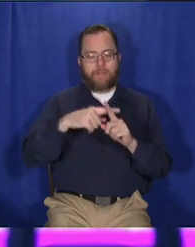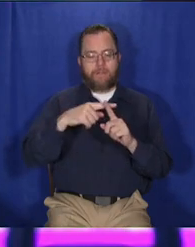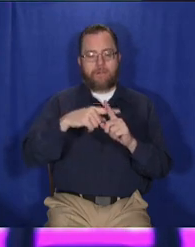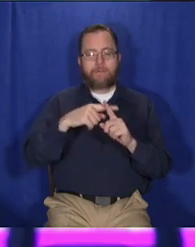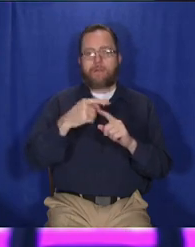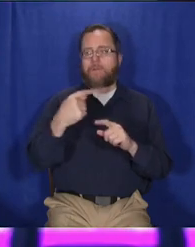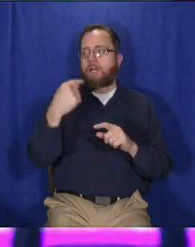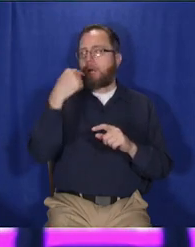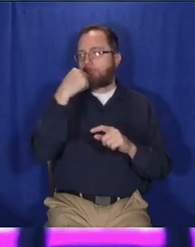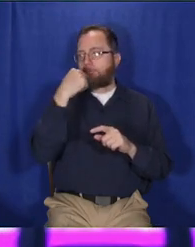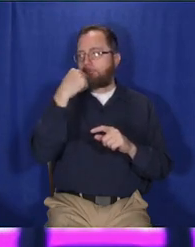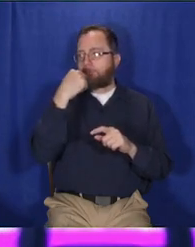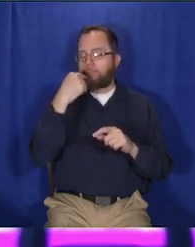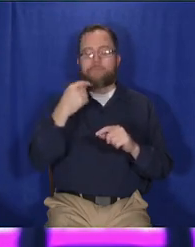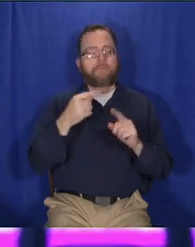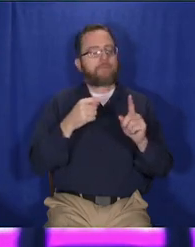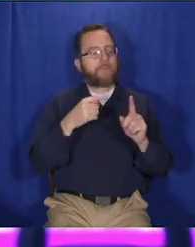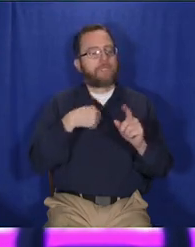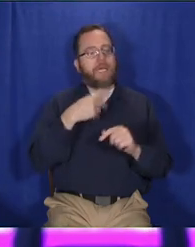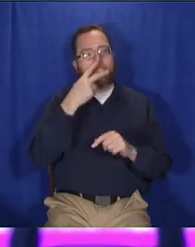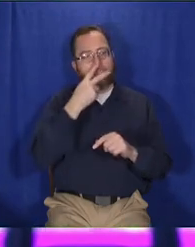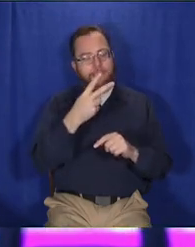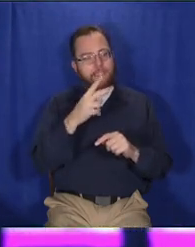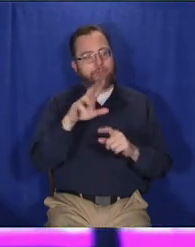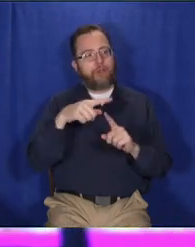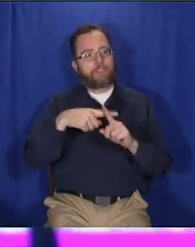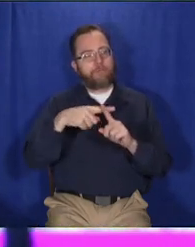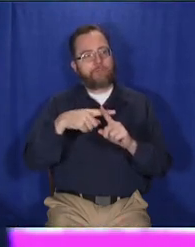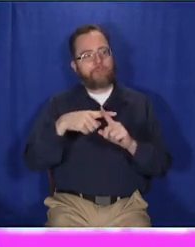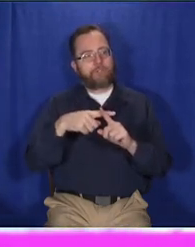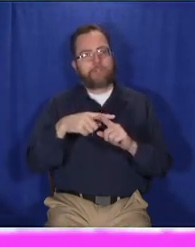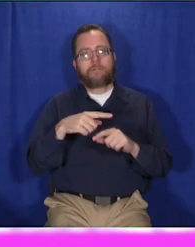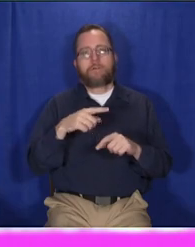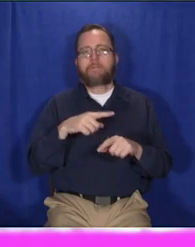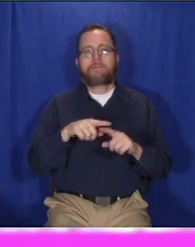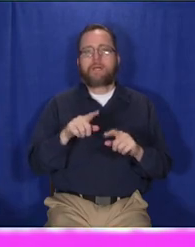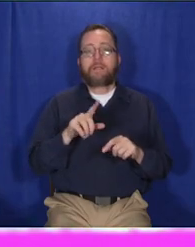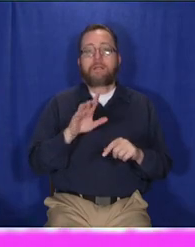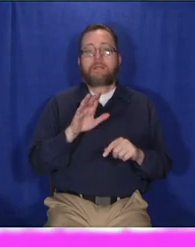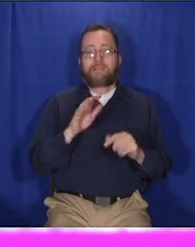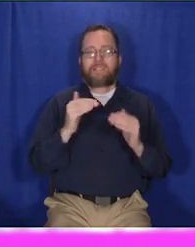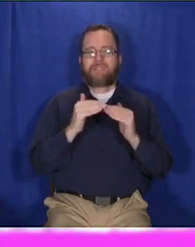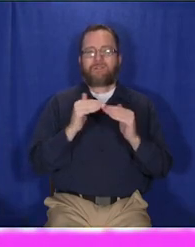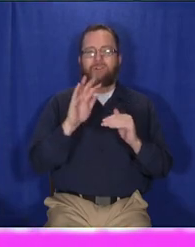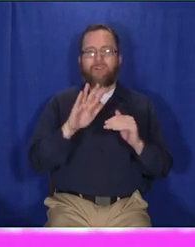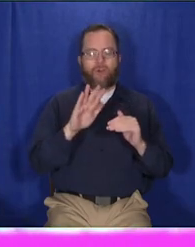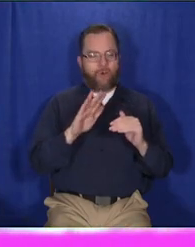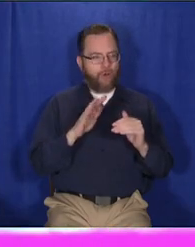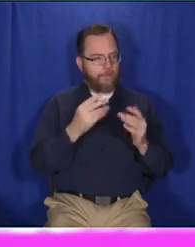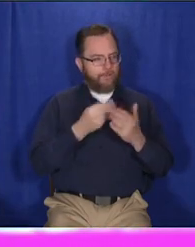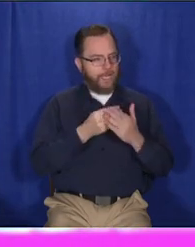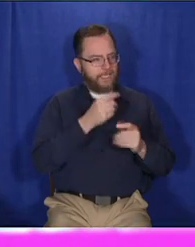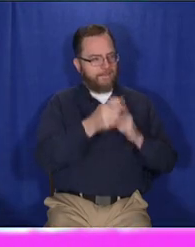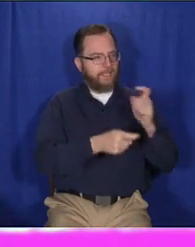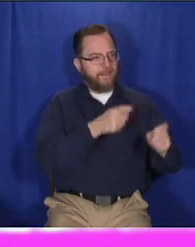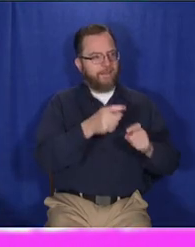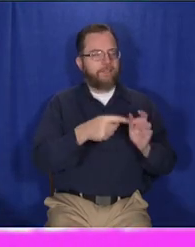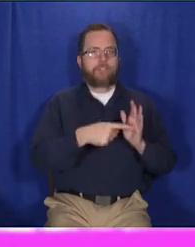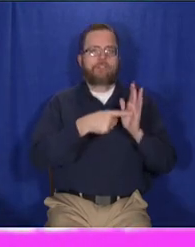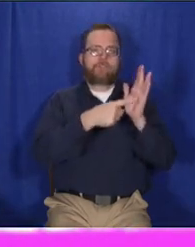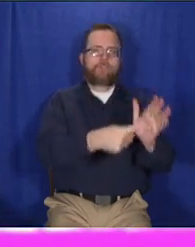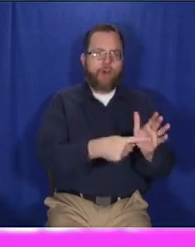of the temperature and condition of your heart. But money is also like a thermostat, Jesus says. That your heart